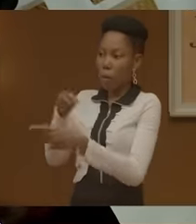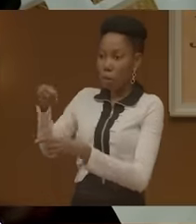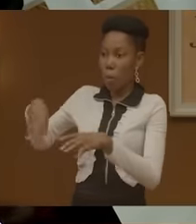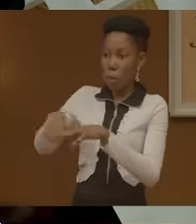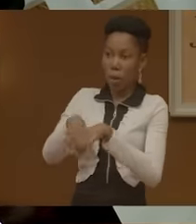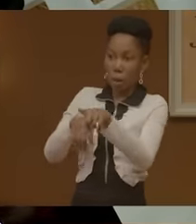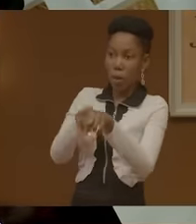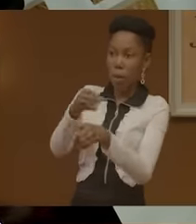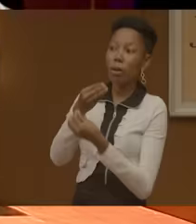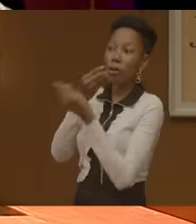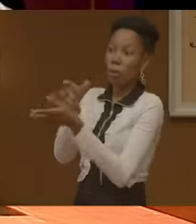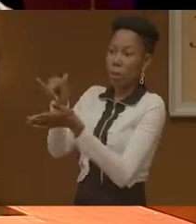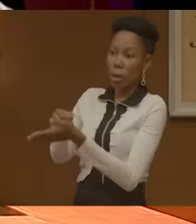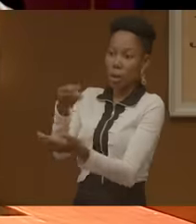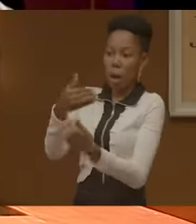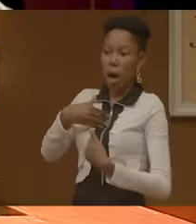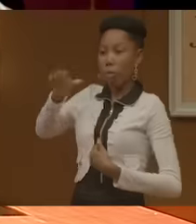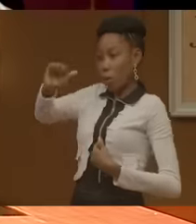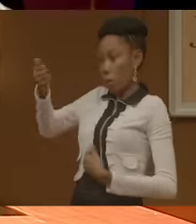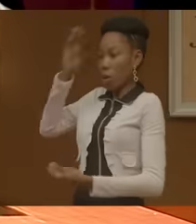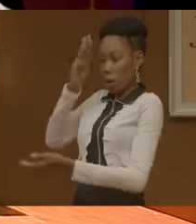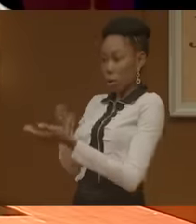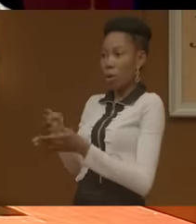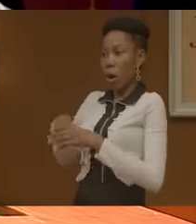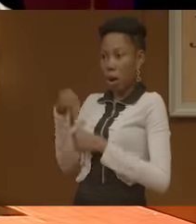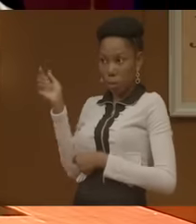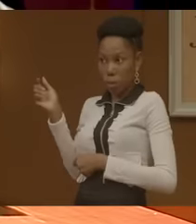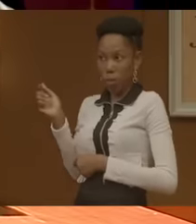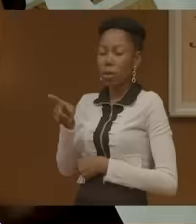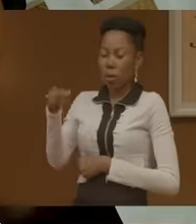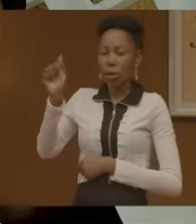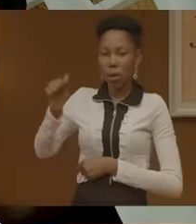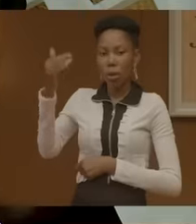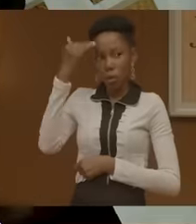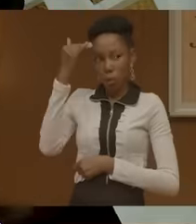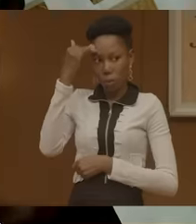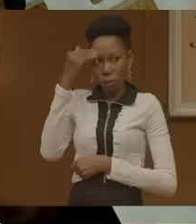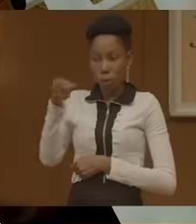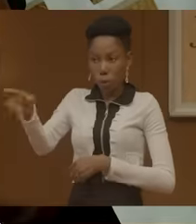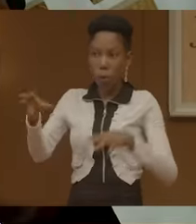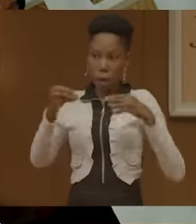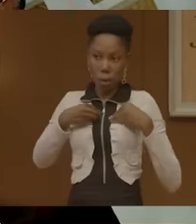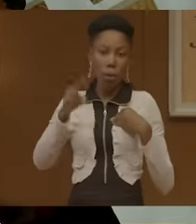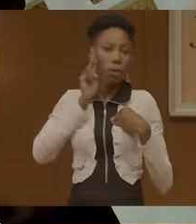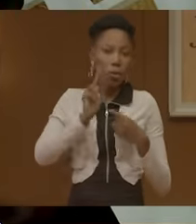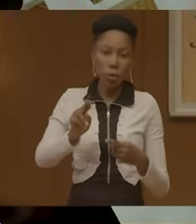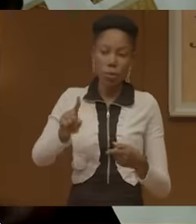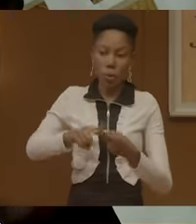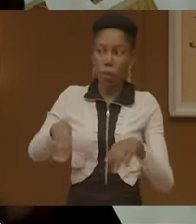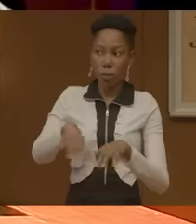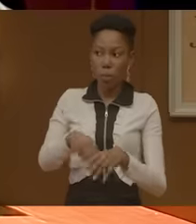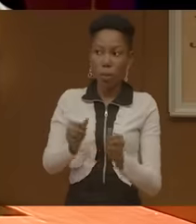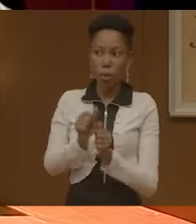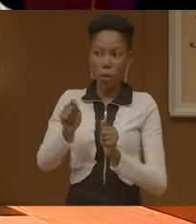tell you that she had a child before? Yes. She told you? Yes. Okay. Did you accept to marry her at that time, even with that